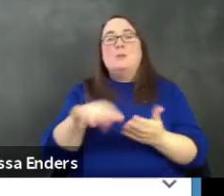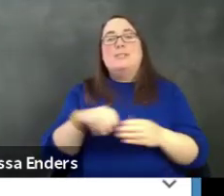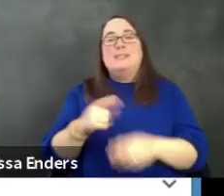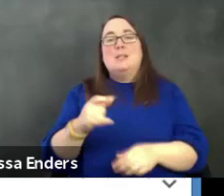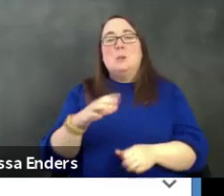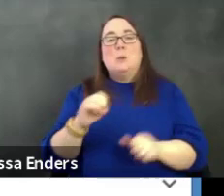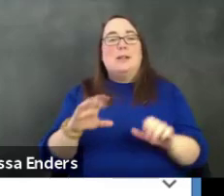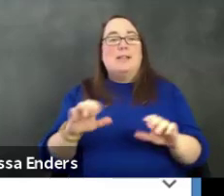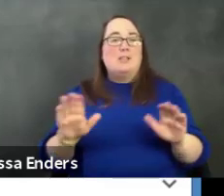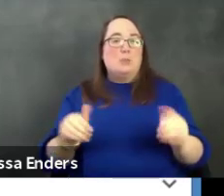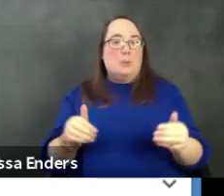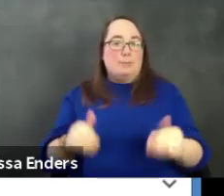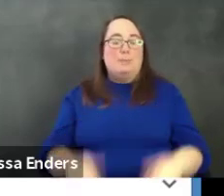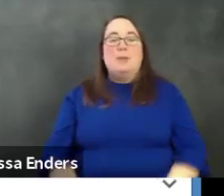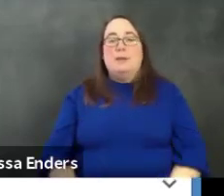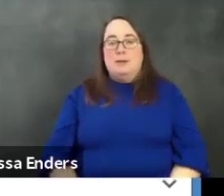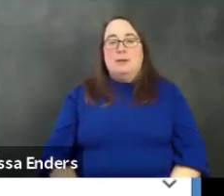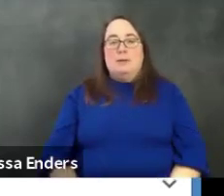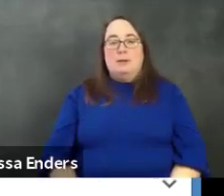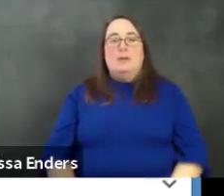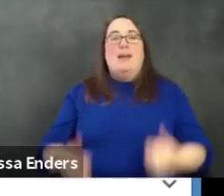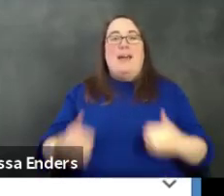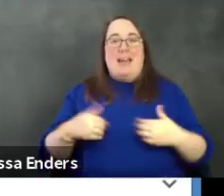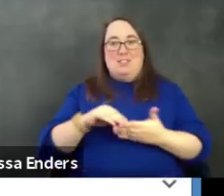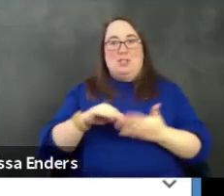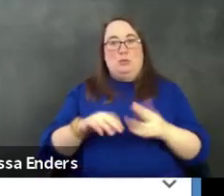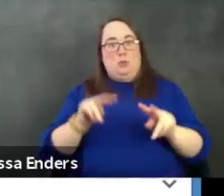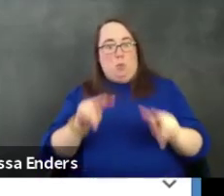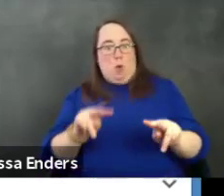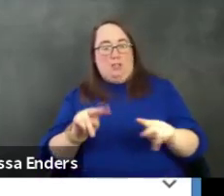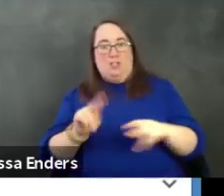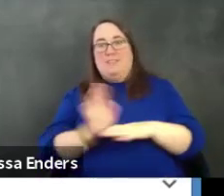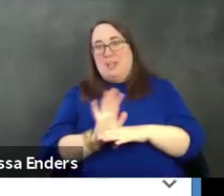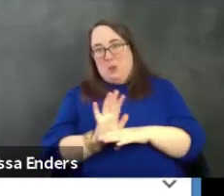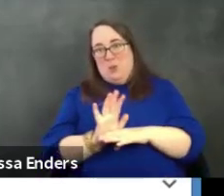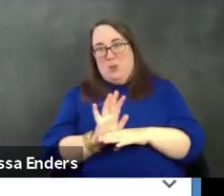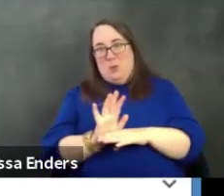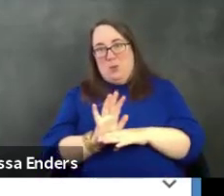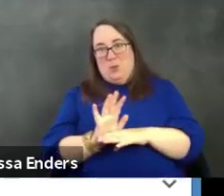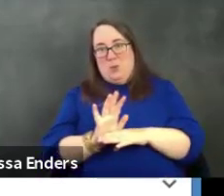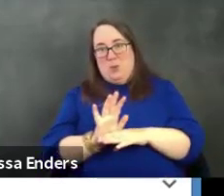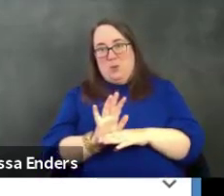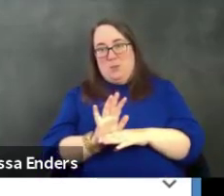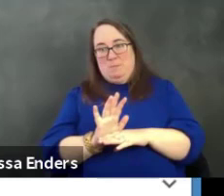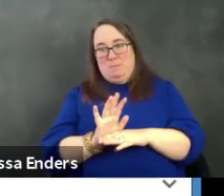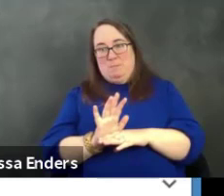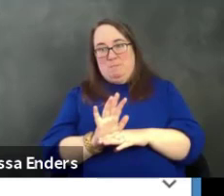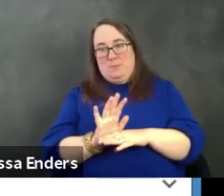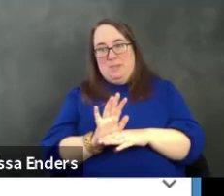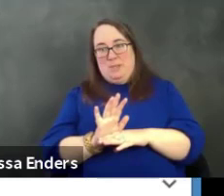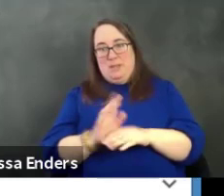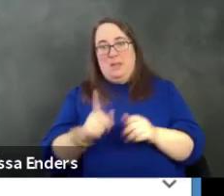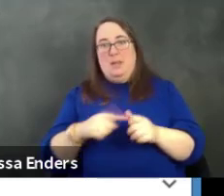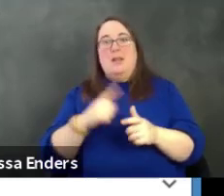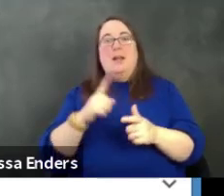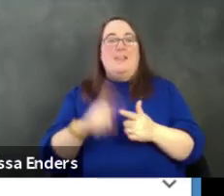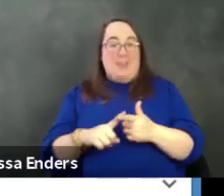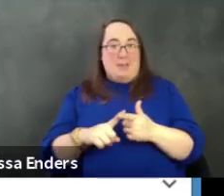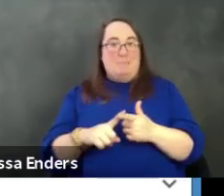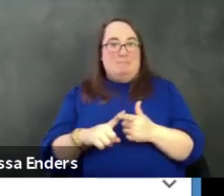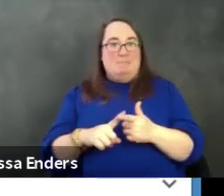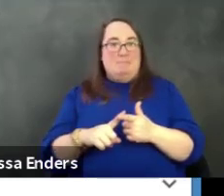Classroom would be to have the students watch a video, that penguin video, okay? And then they're going